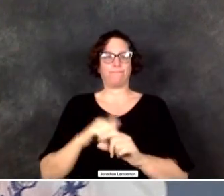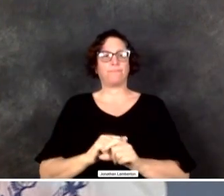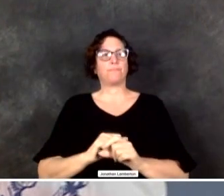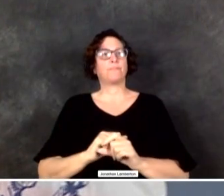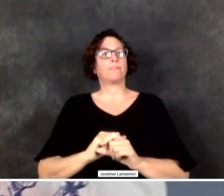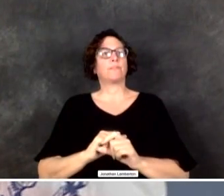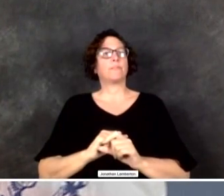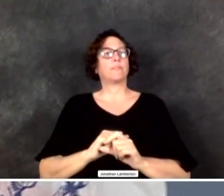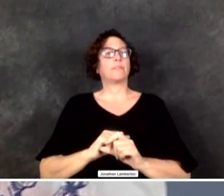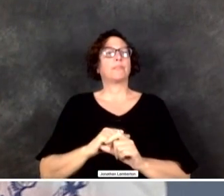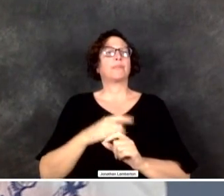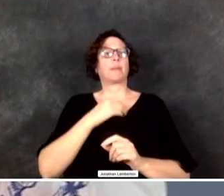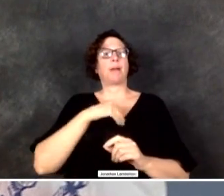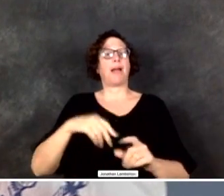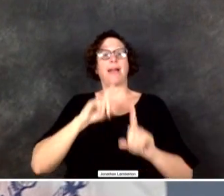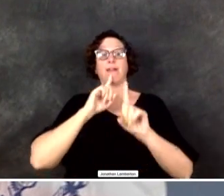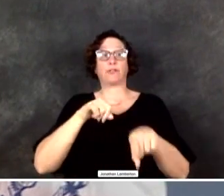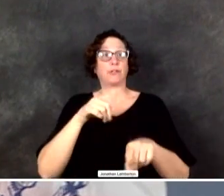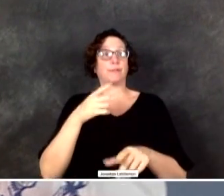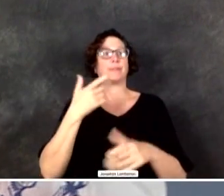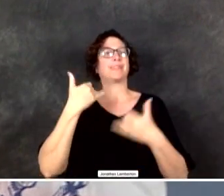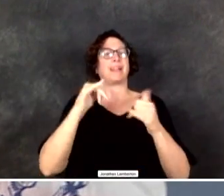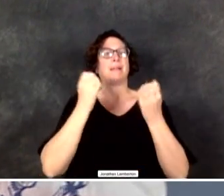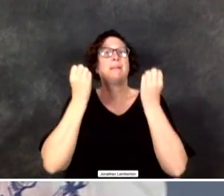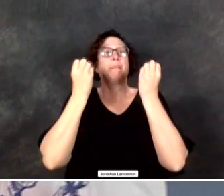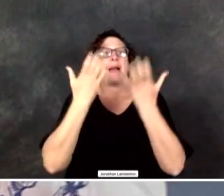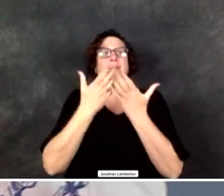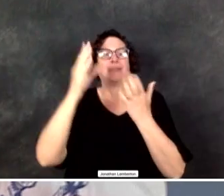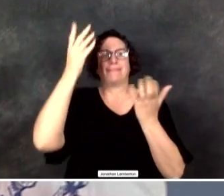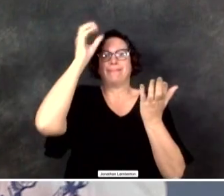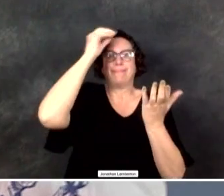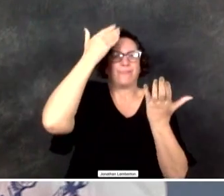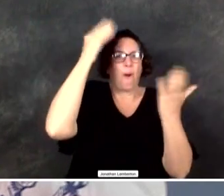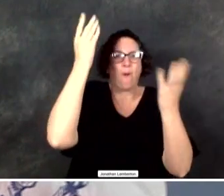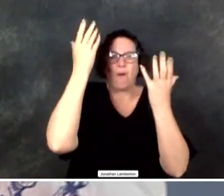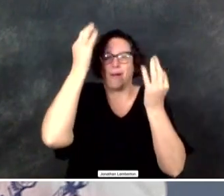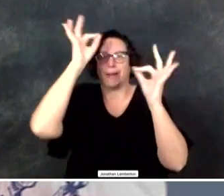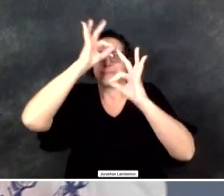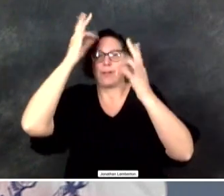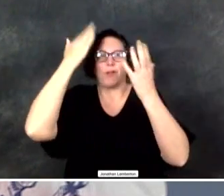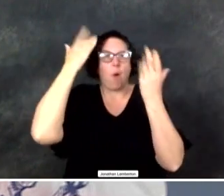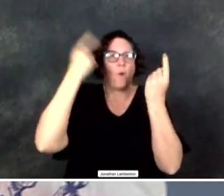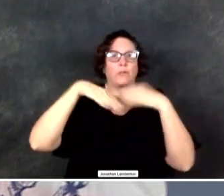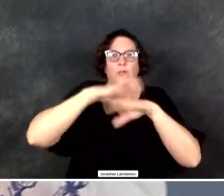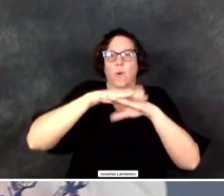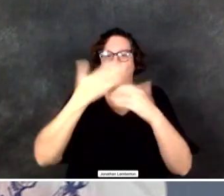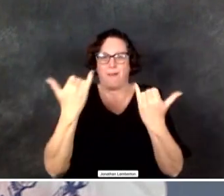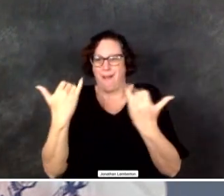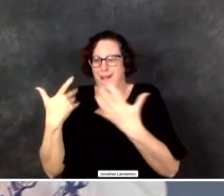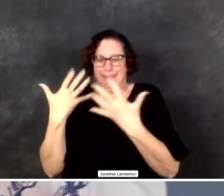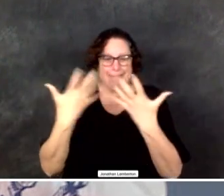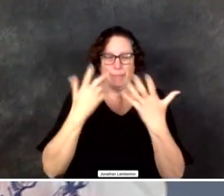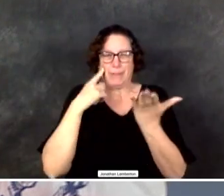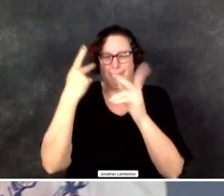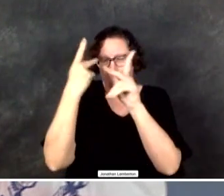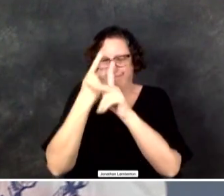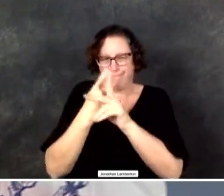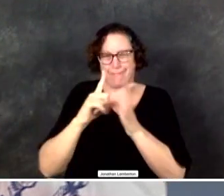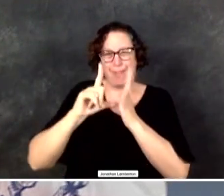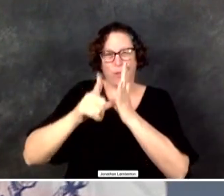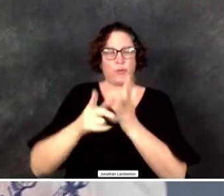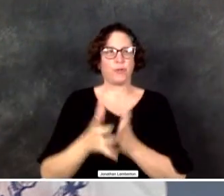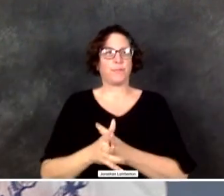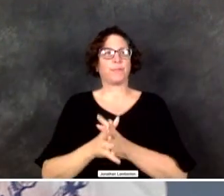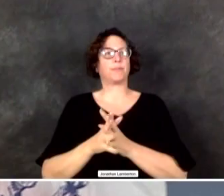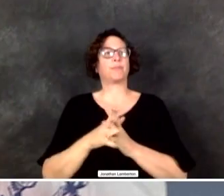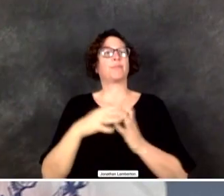unknown, obviously. So the first thing to say in any attempt to project the months ahead